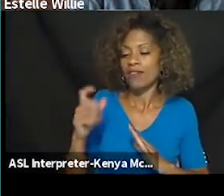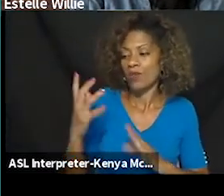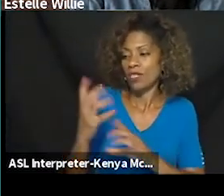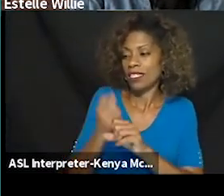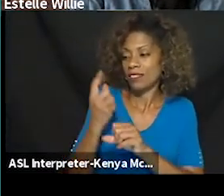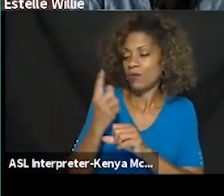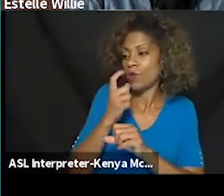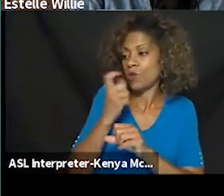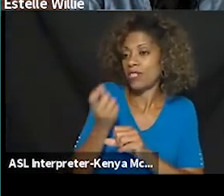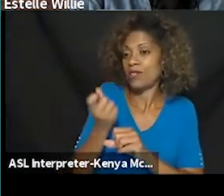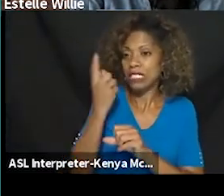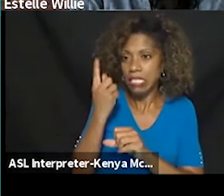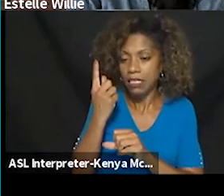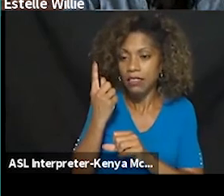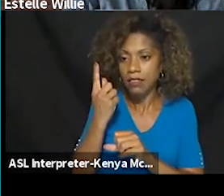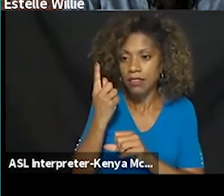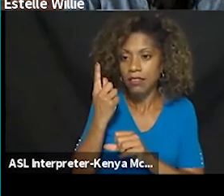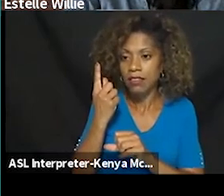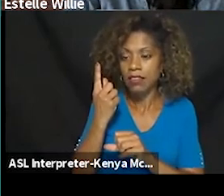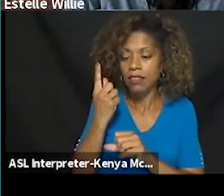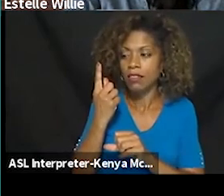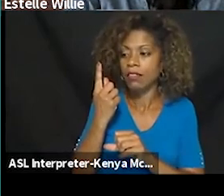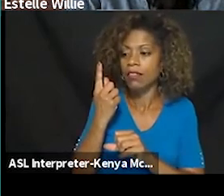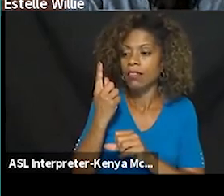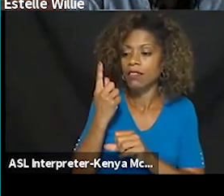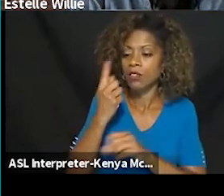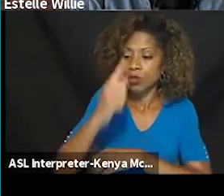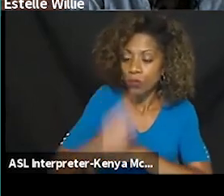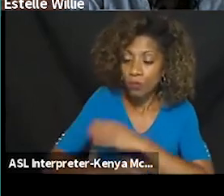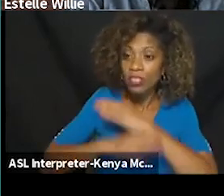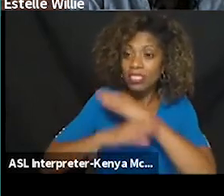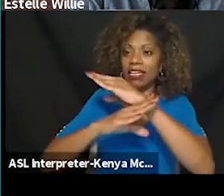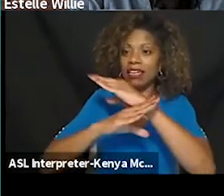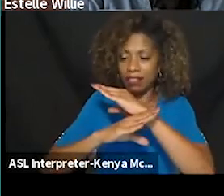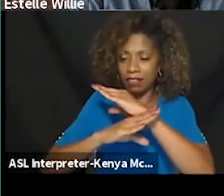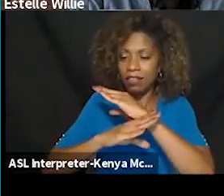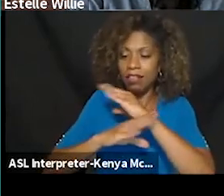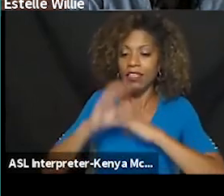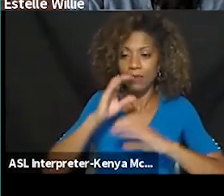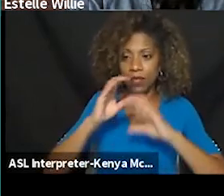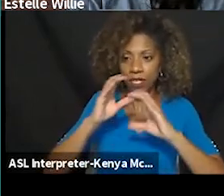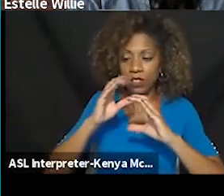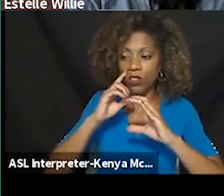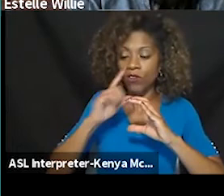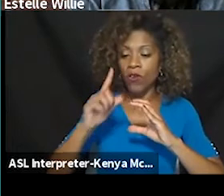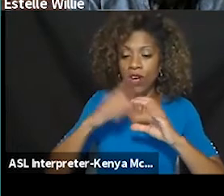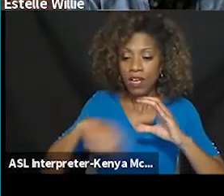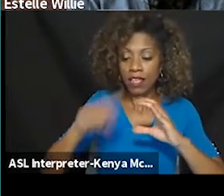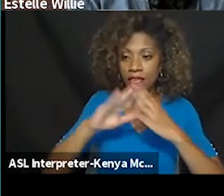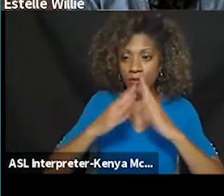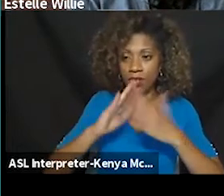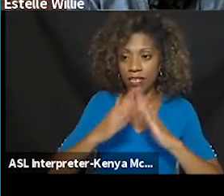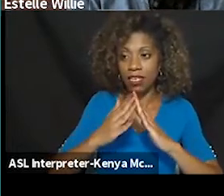the value and importance of taking a protective action during an outbreak. And it's so critical. So to